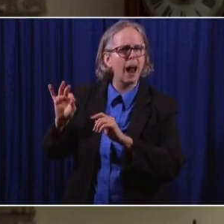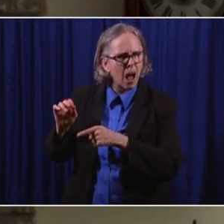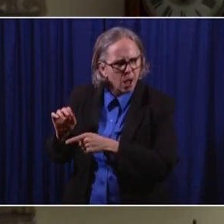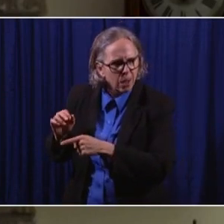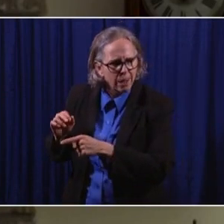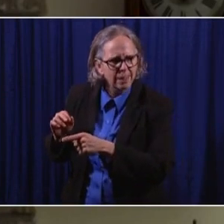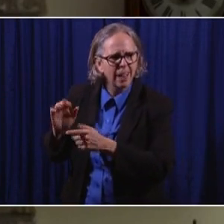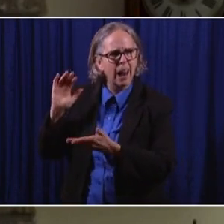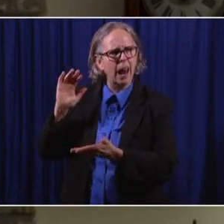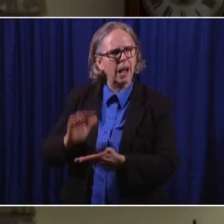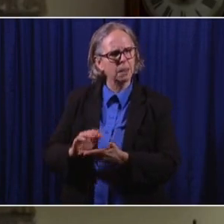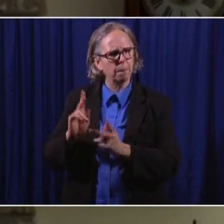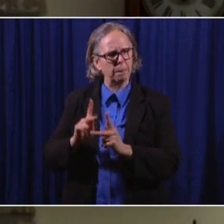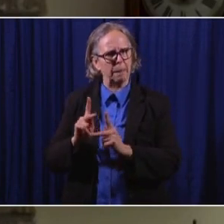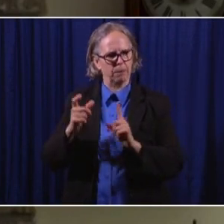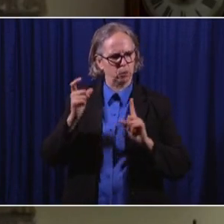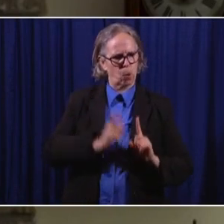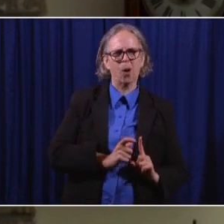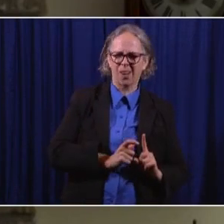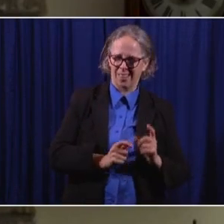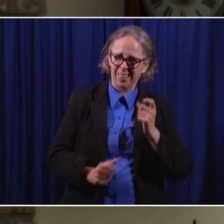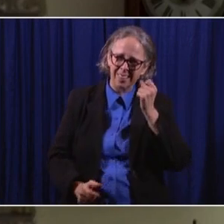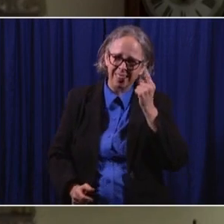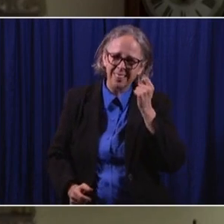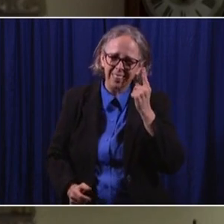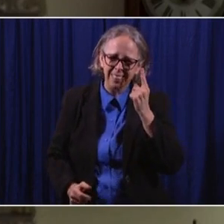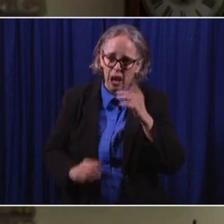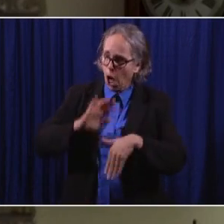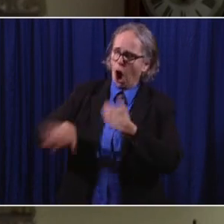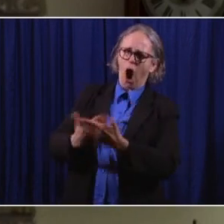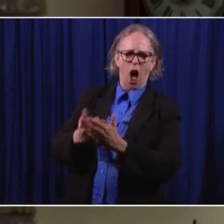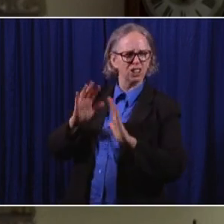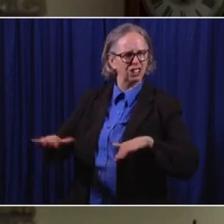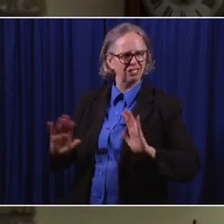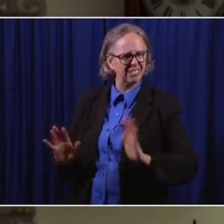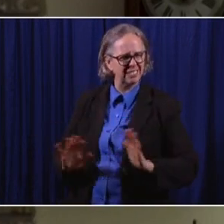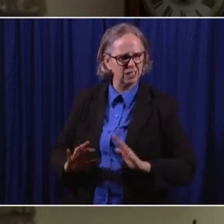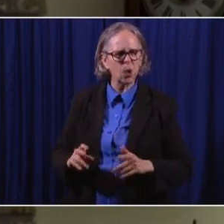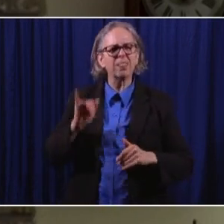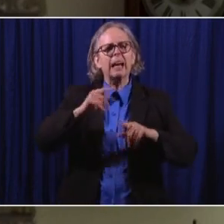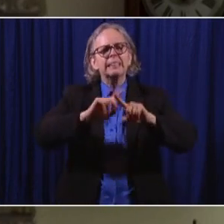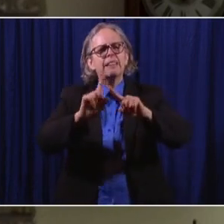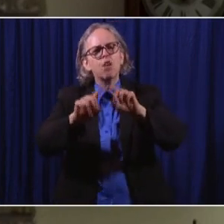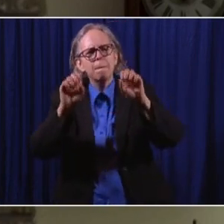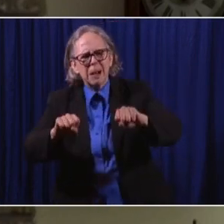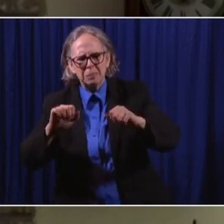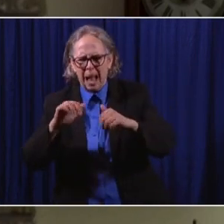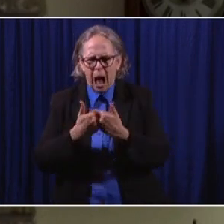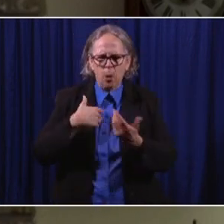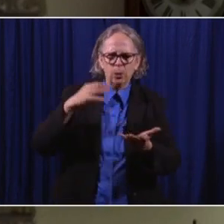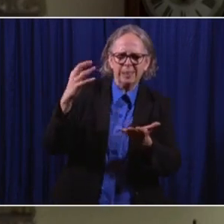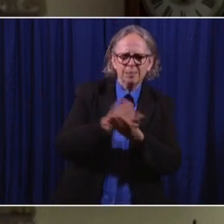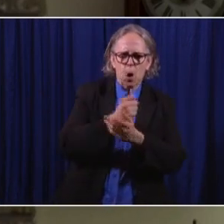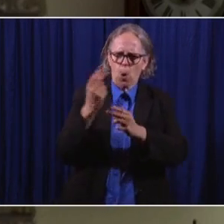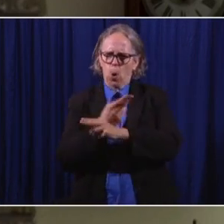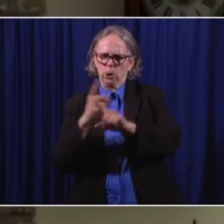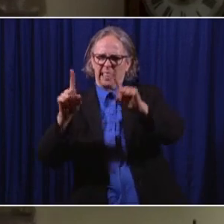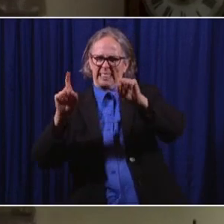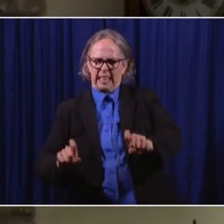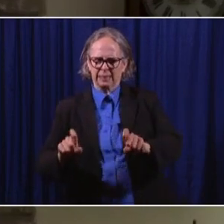for 14 days. So, that's some of the things that we're looking at. We're looking at using some of these tests in our